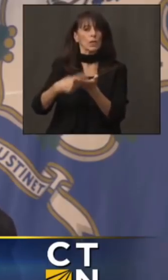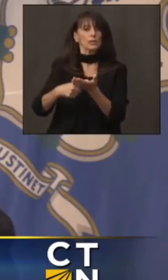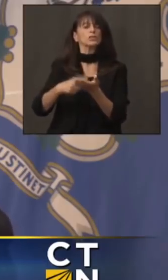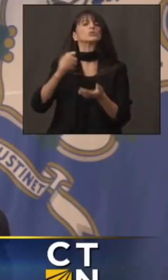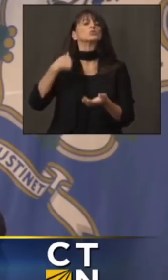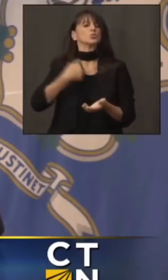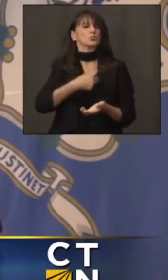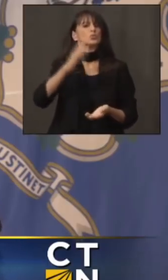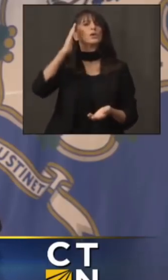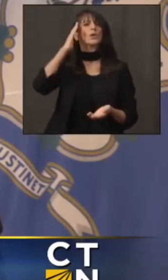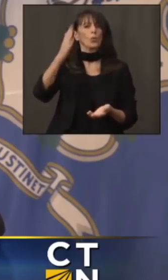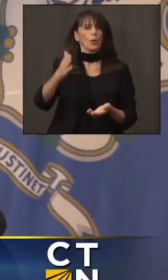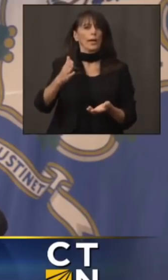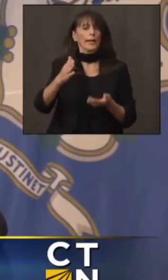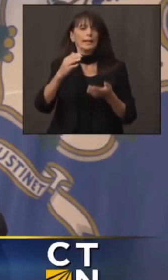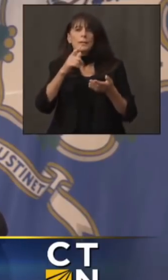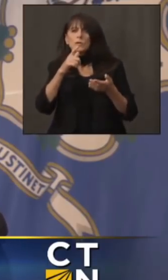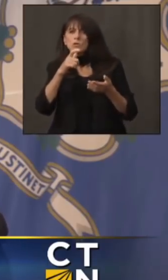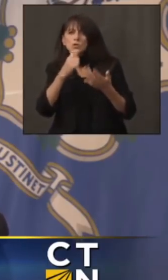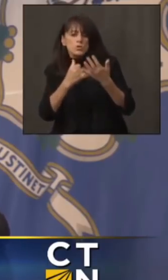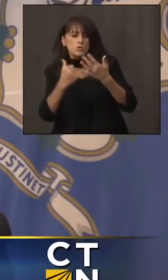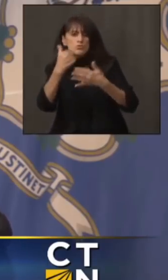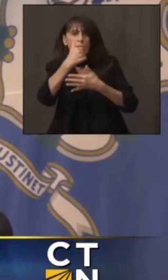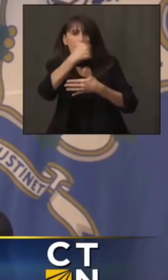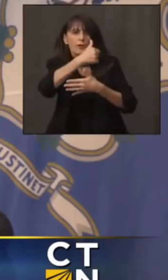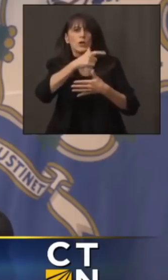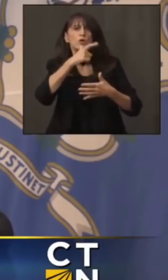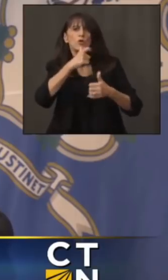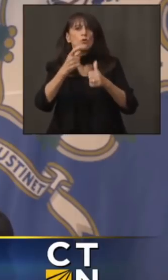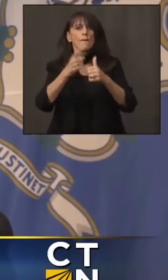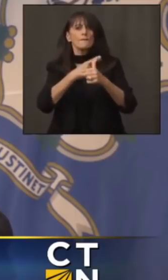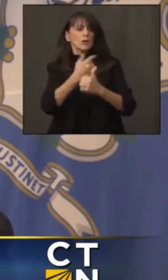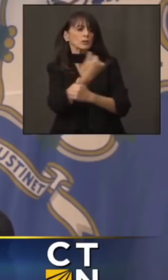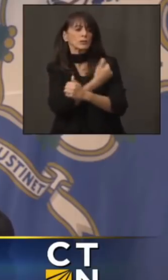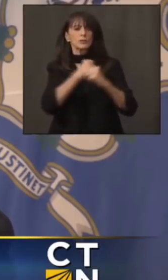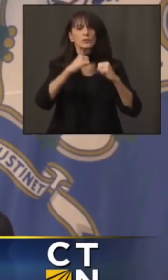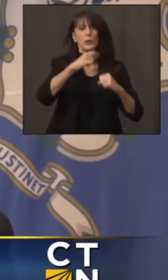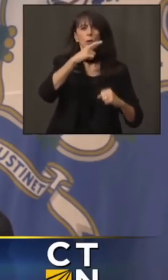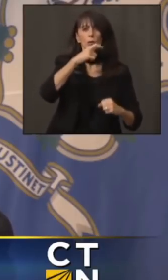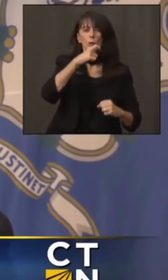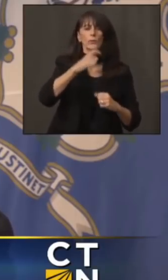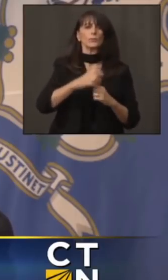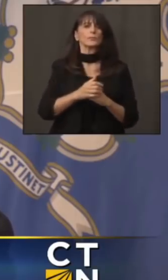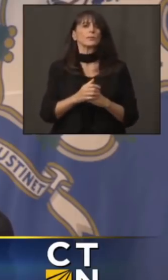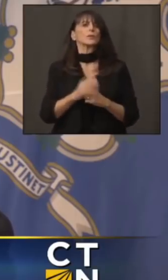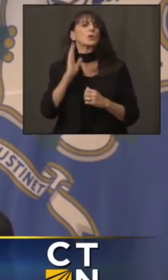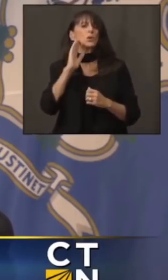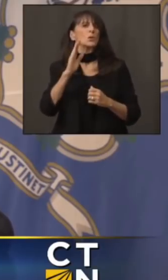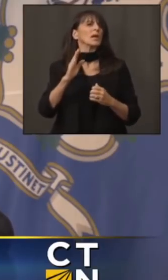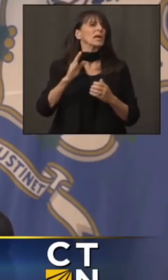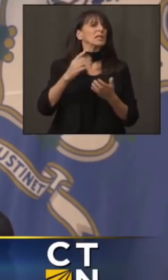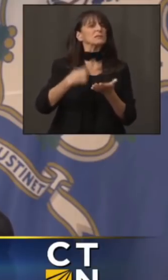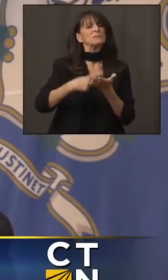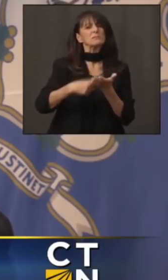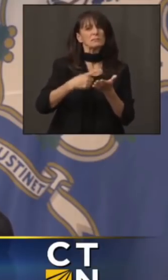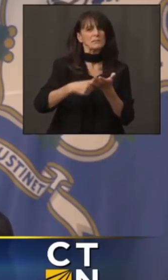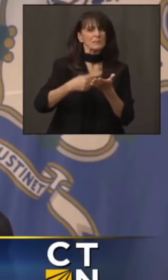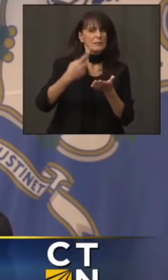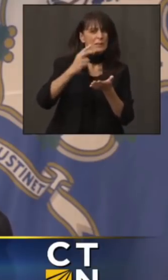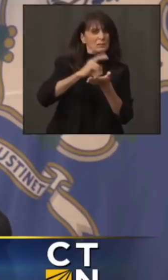rolling out the priorities in terms of who gets the vaccine, within a few weeks thereafter. Is that about right,